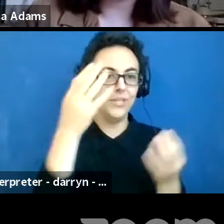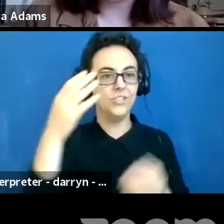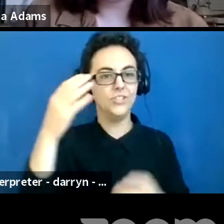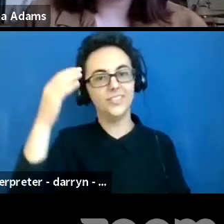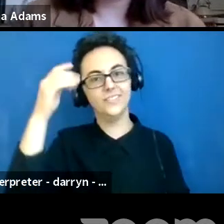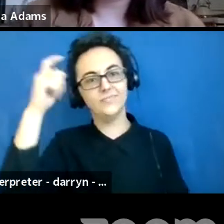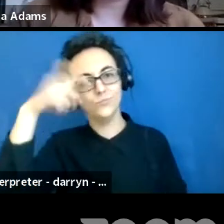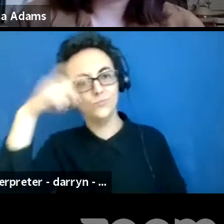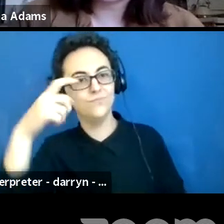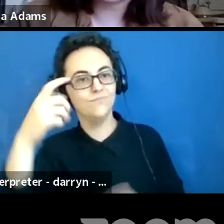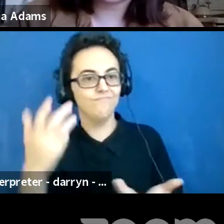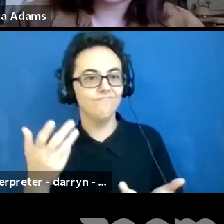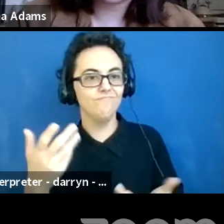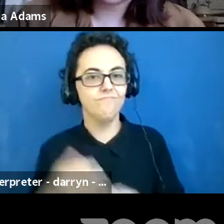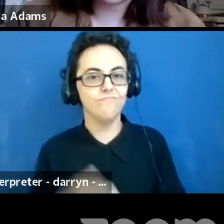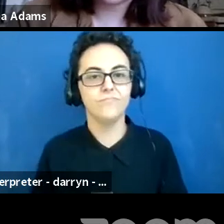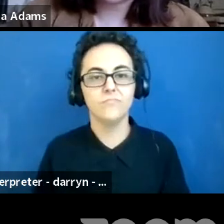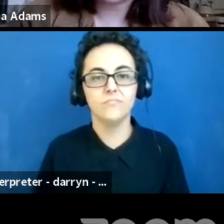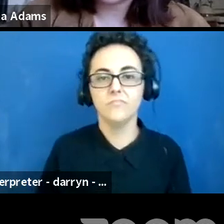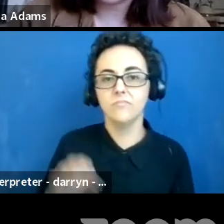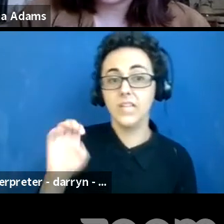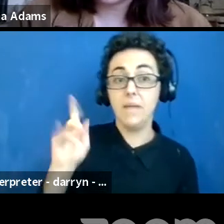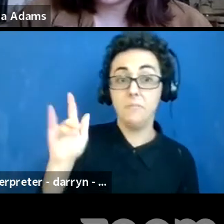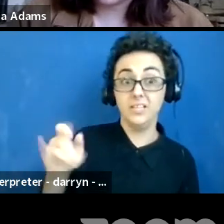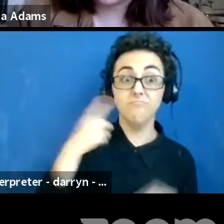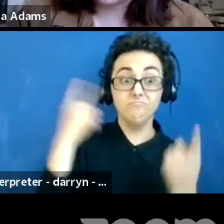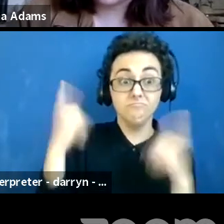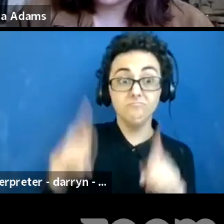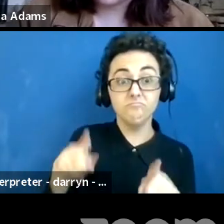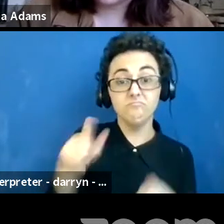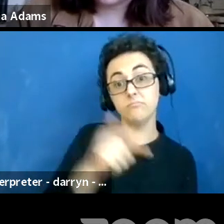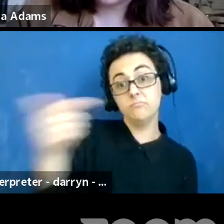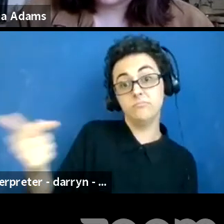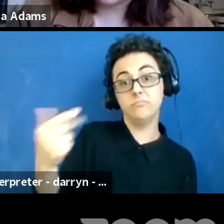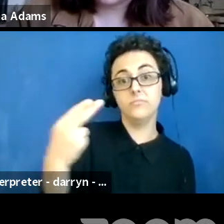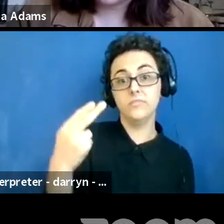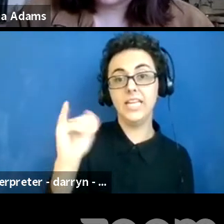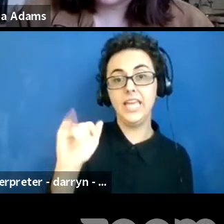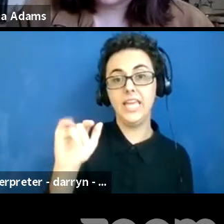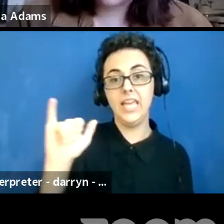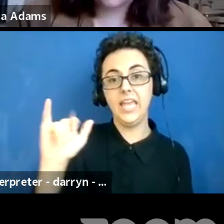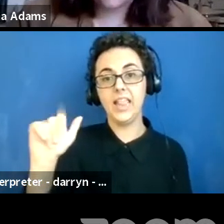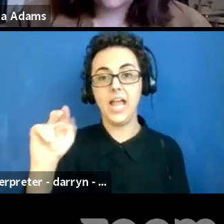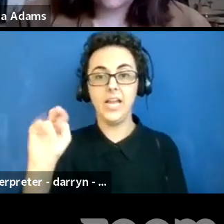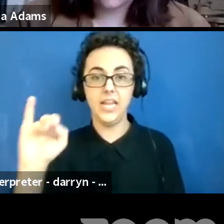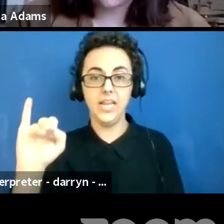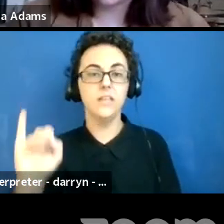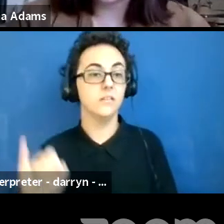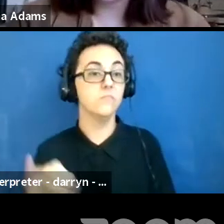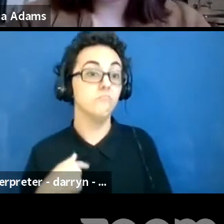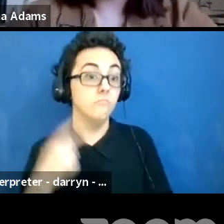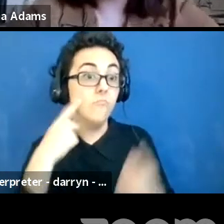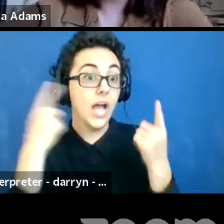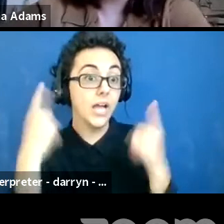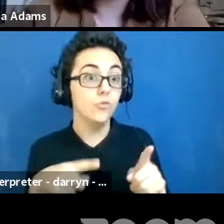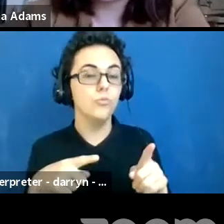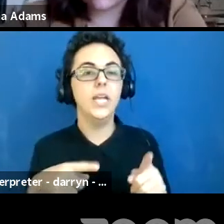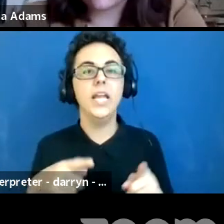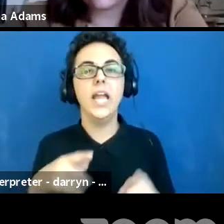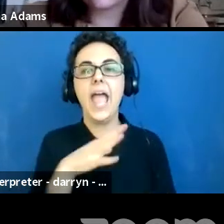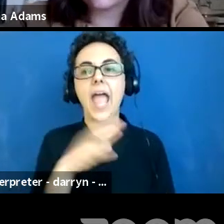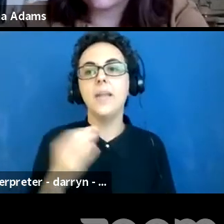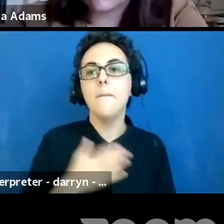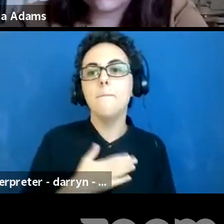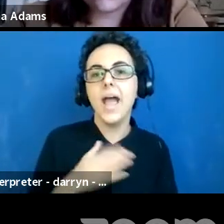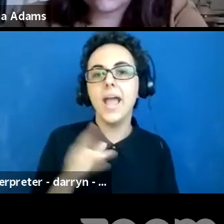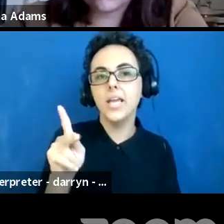Yeah, absolutely, Hilani. I want to echo that, and I wanted to share. So my Kumu, my teacher